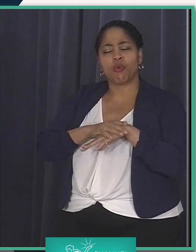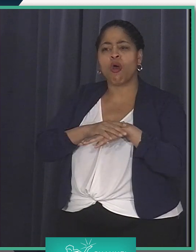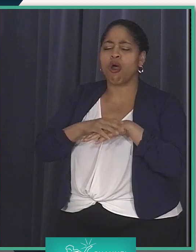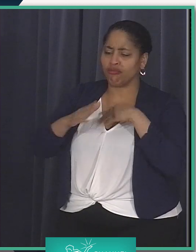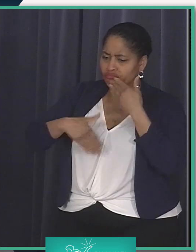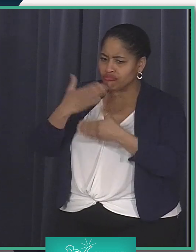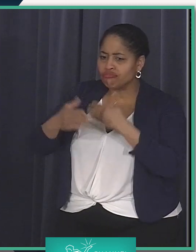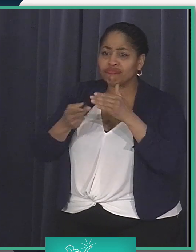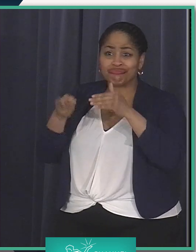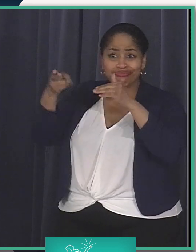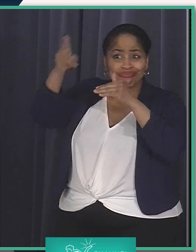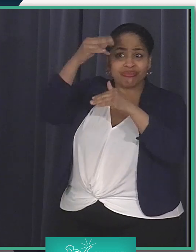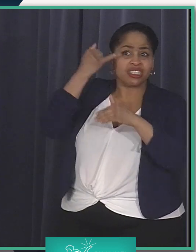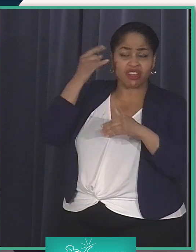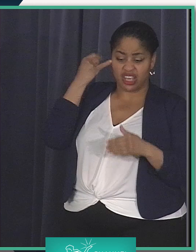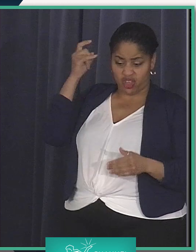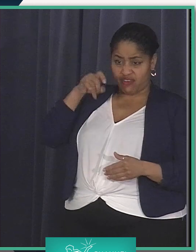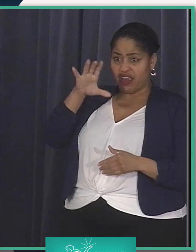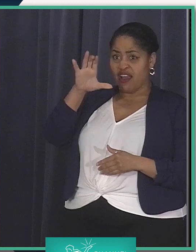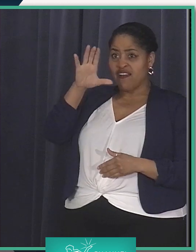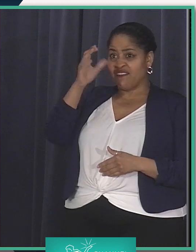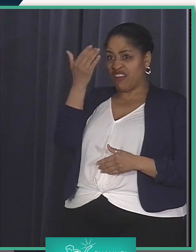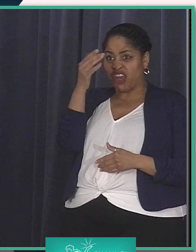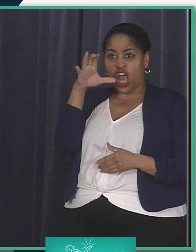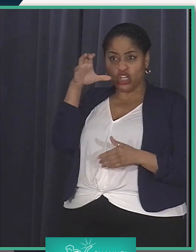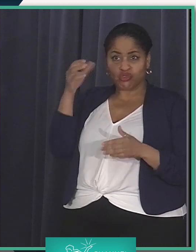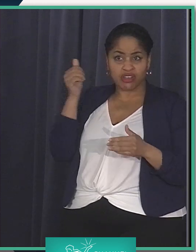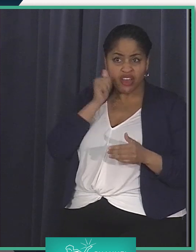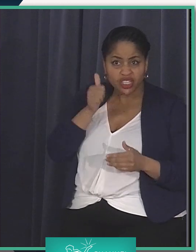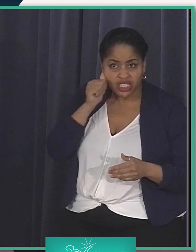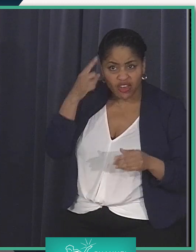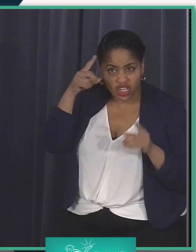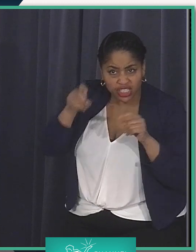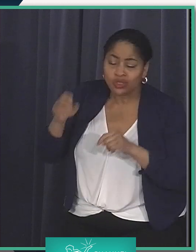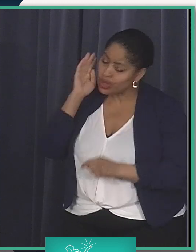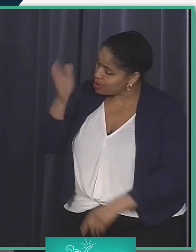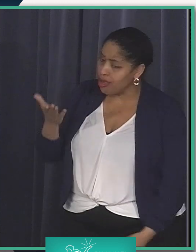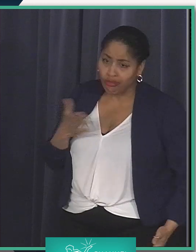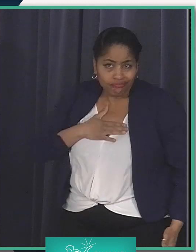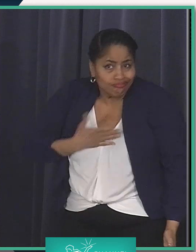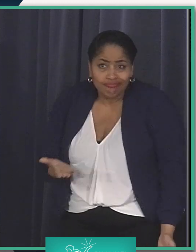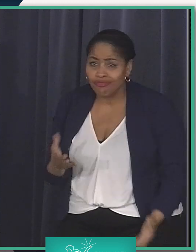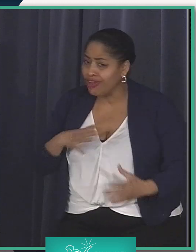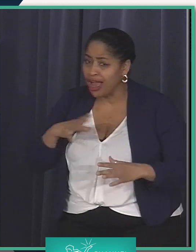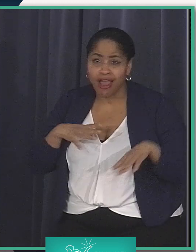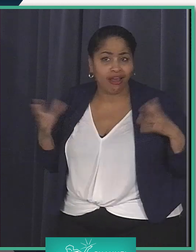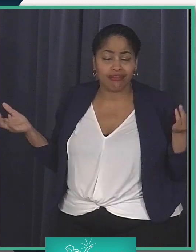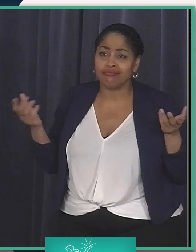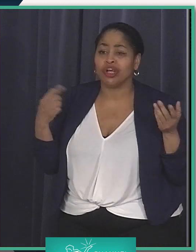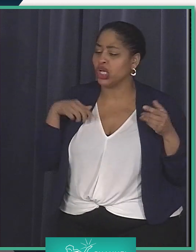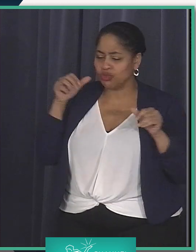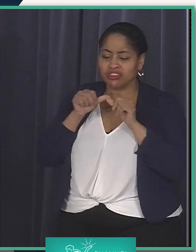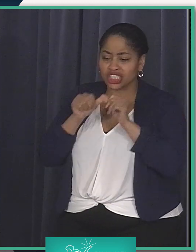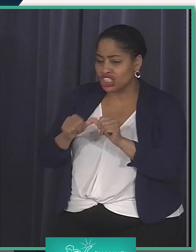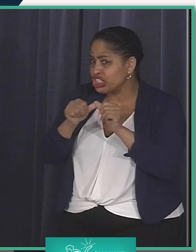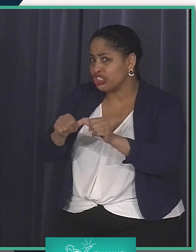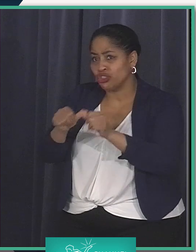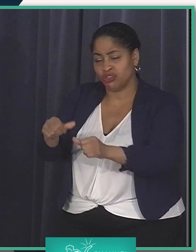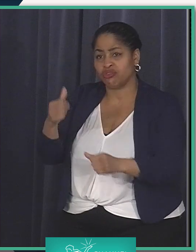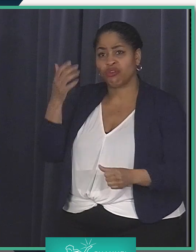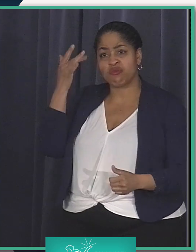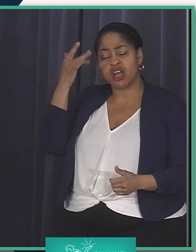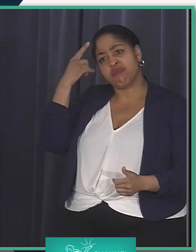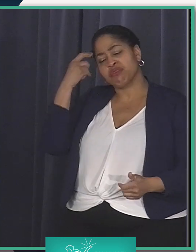add, if we need to do 1,500 a day, we'll do 1,500 a day. We're just going to keep right on going because this is going to